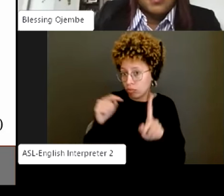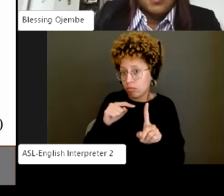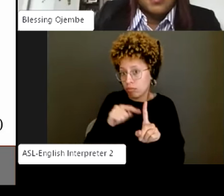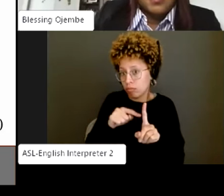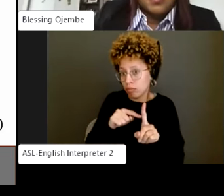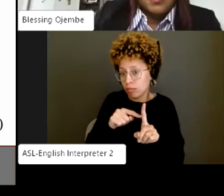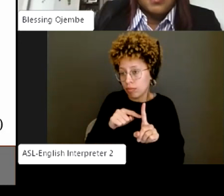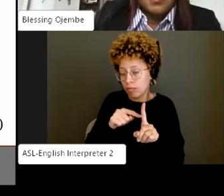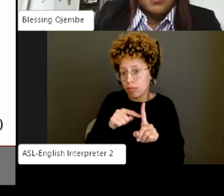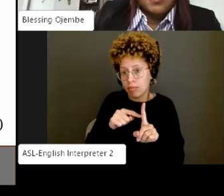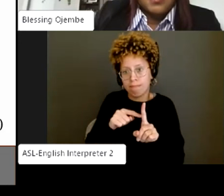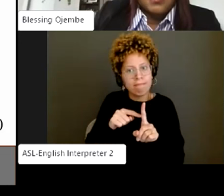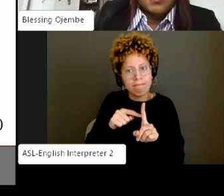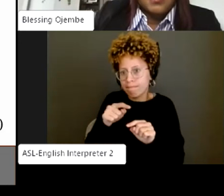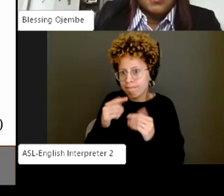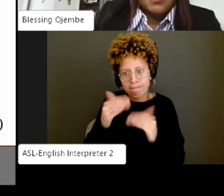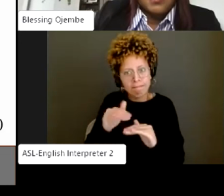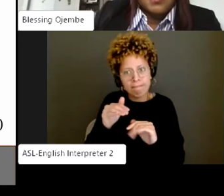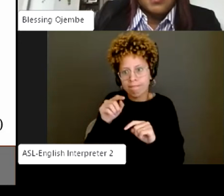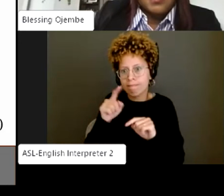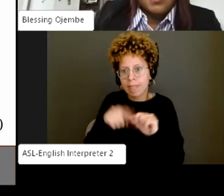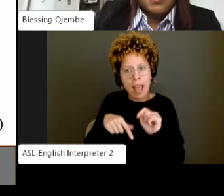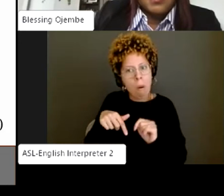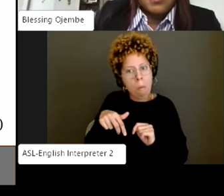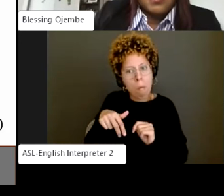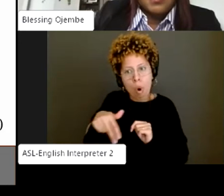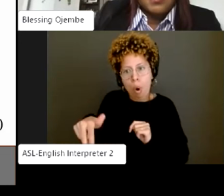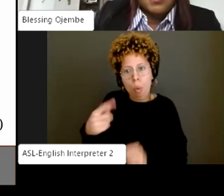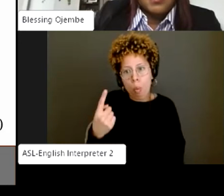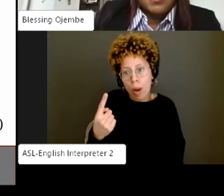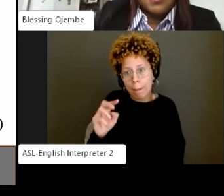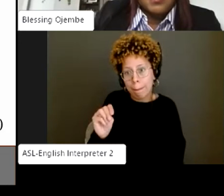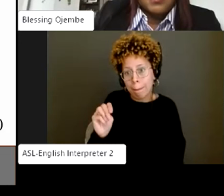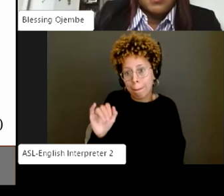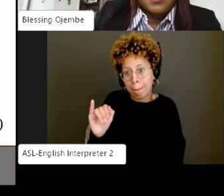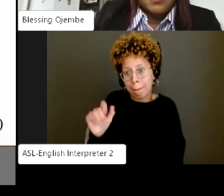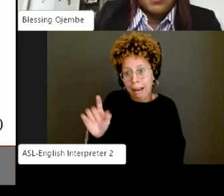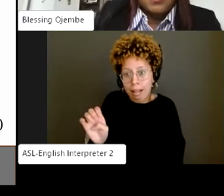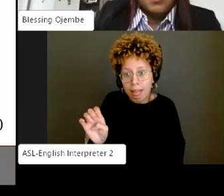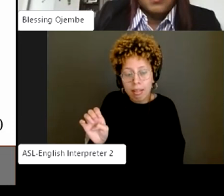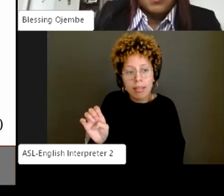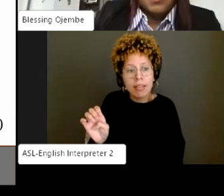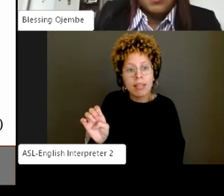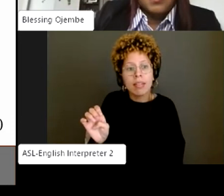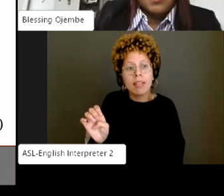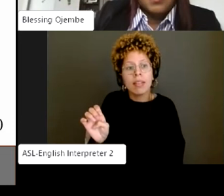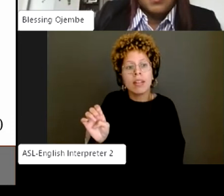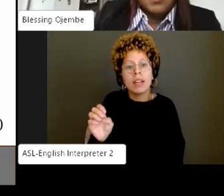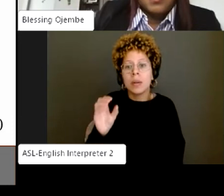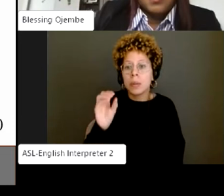to either walk a mile or even have access to transportation or